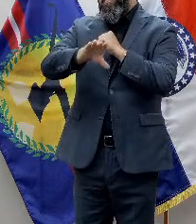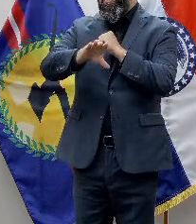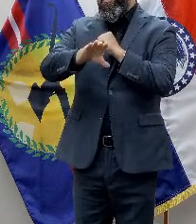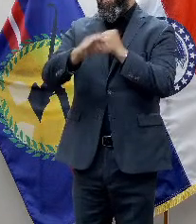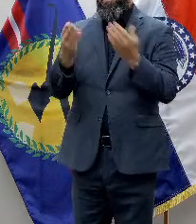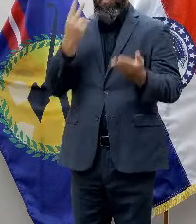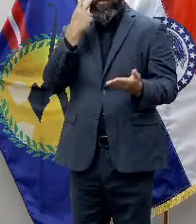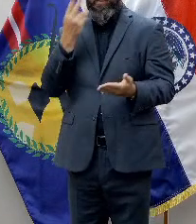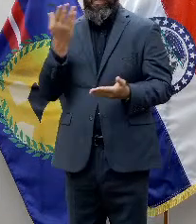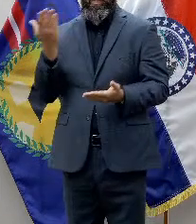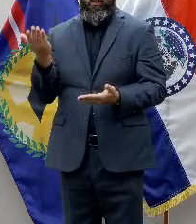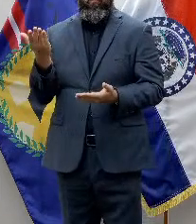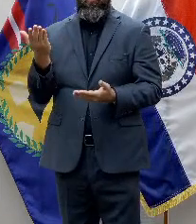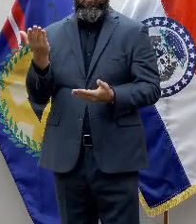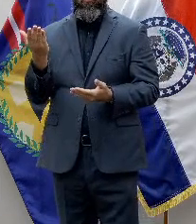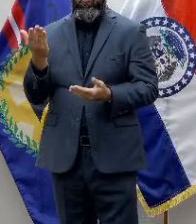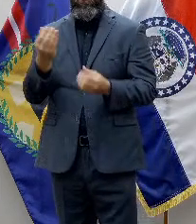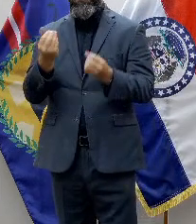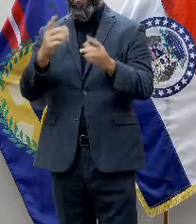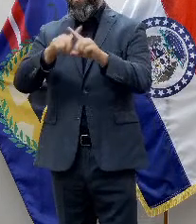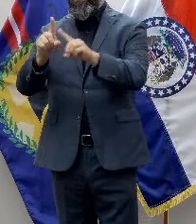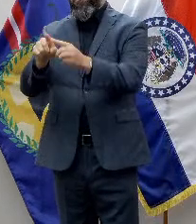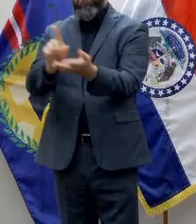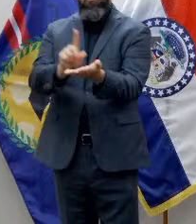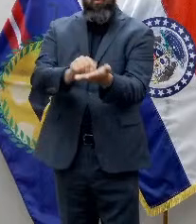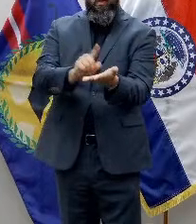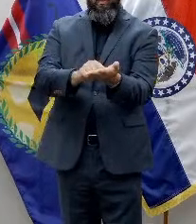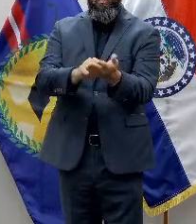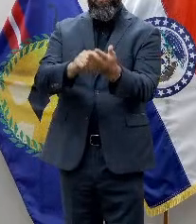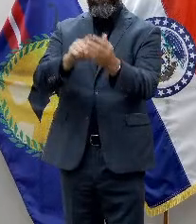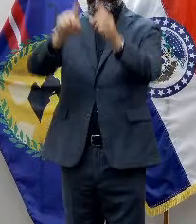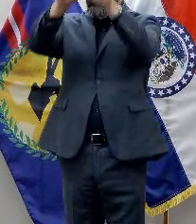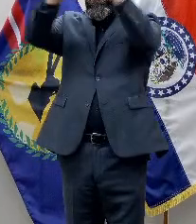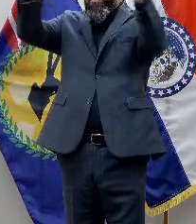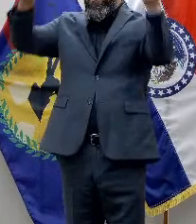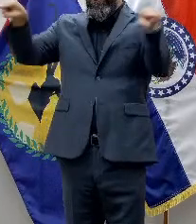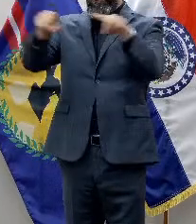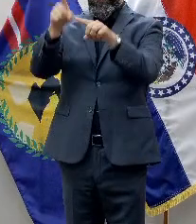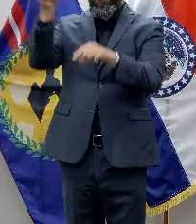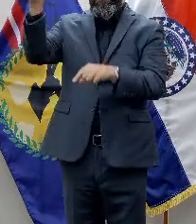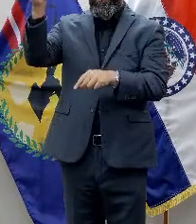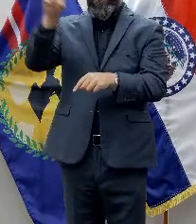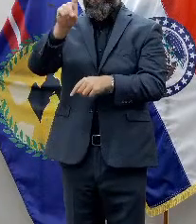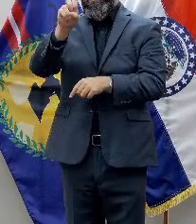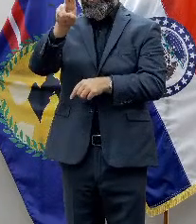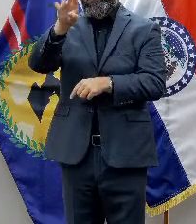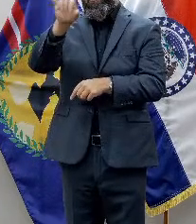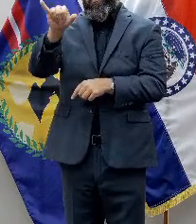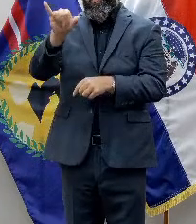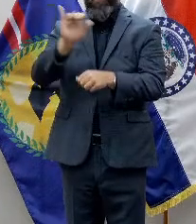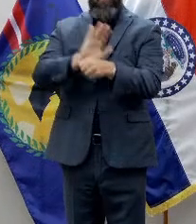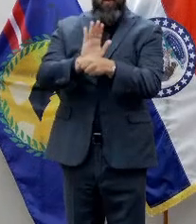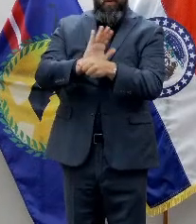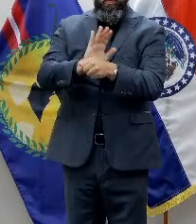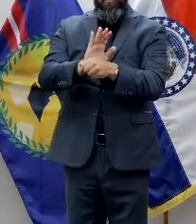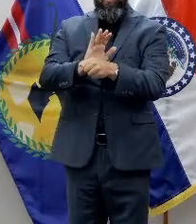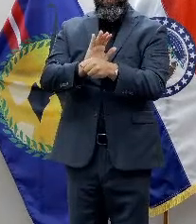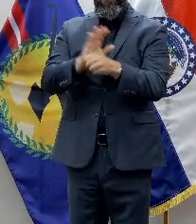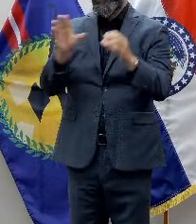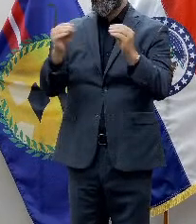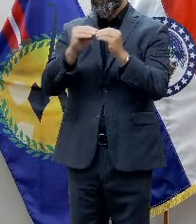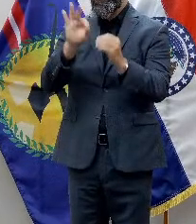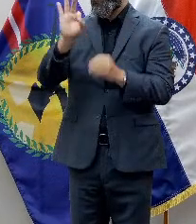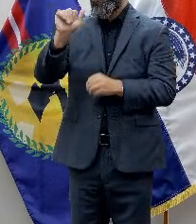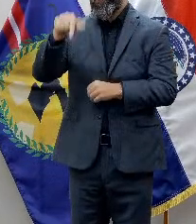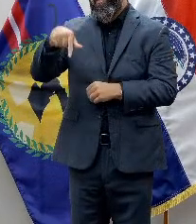see here. There's a variety of print materials, billboard materials, documentary style videos, additional FAQ style